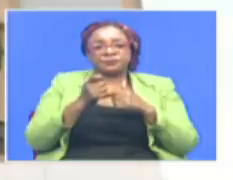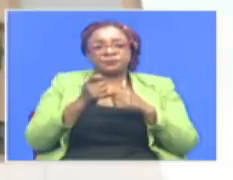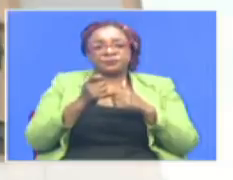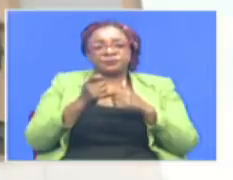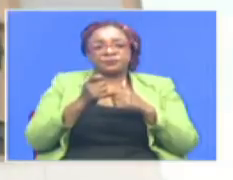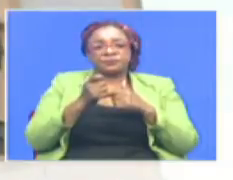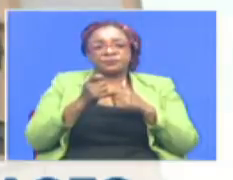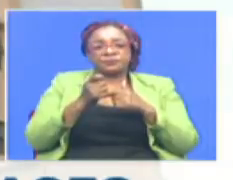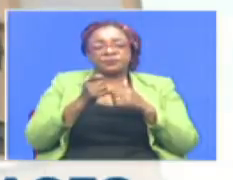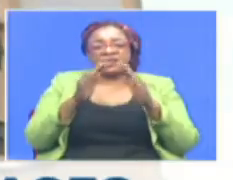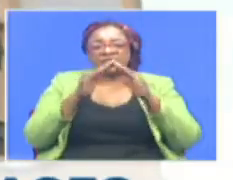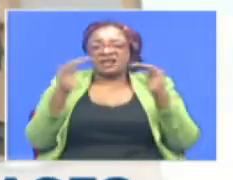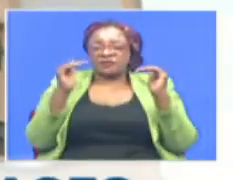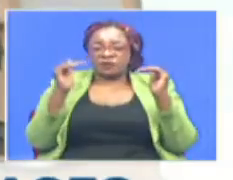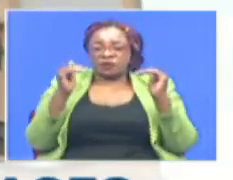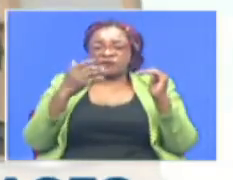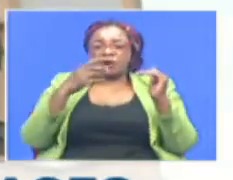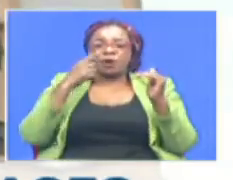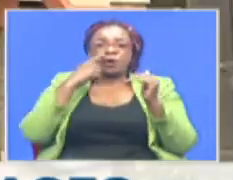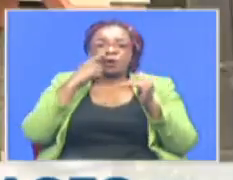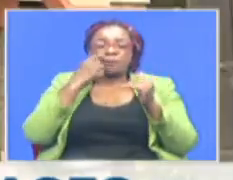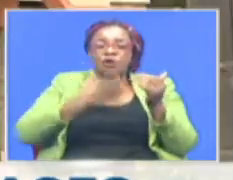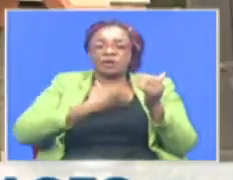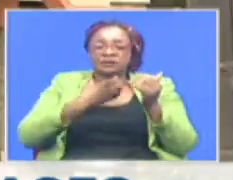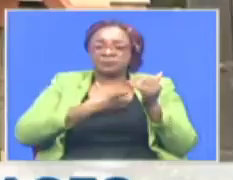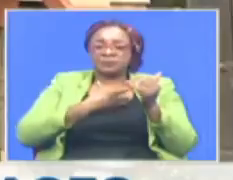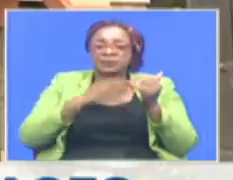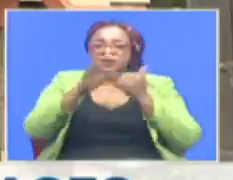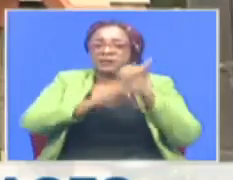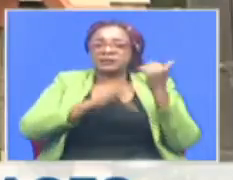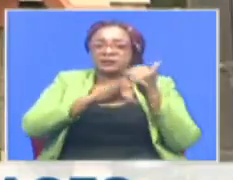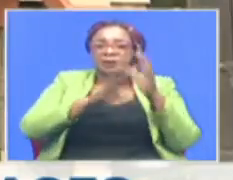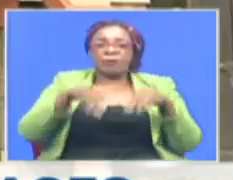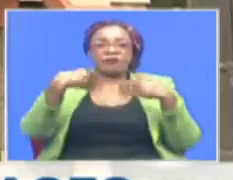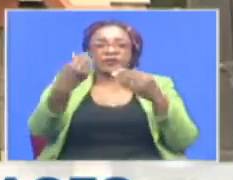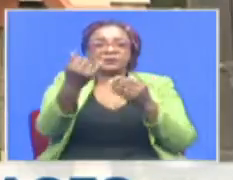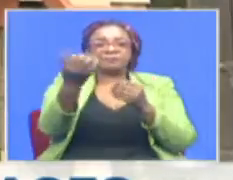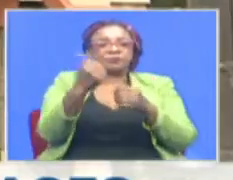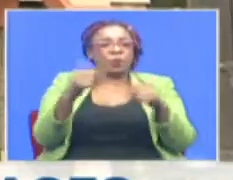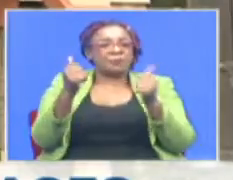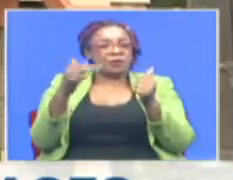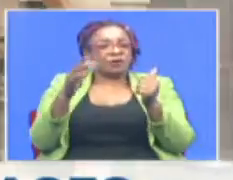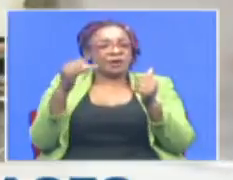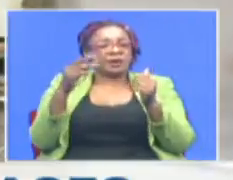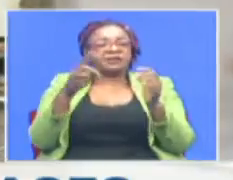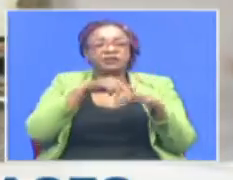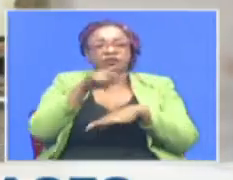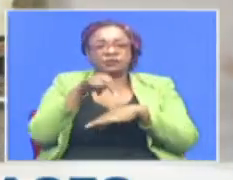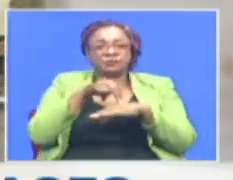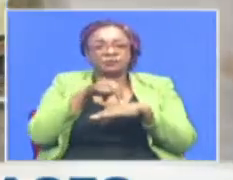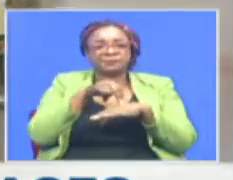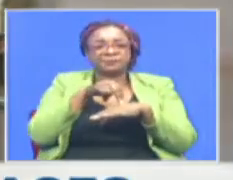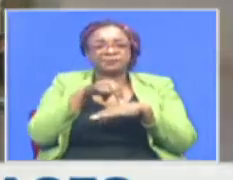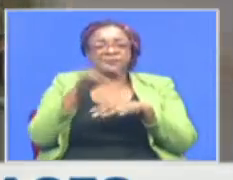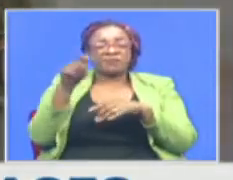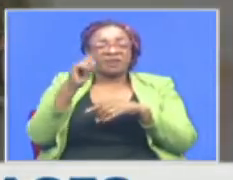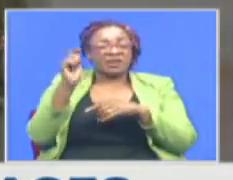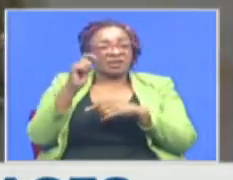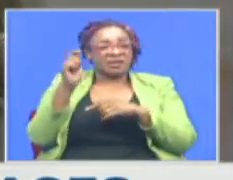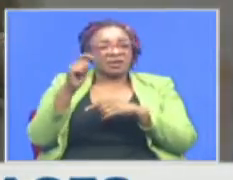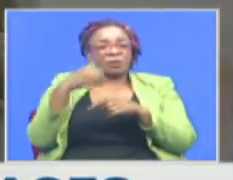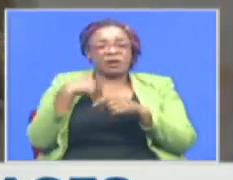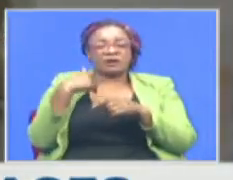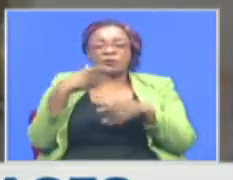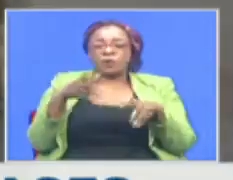The level of home ownership in a country provides a measure of the well-being of a nation. In Kenya, there are